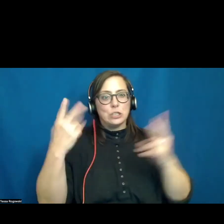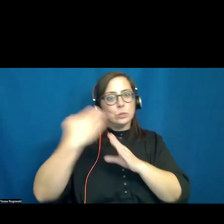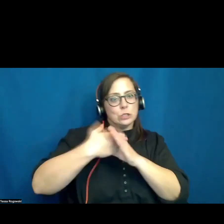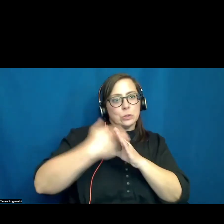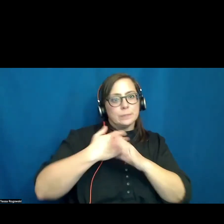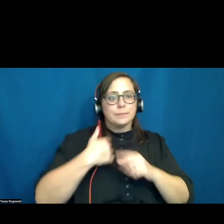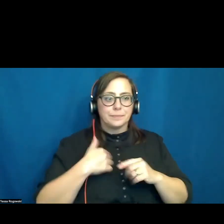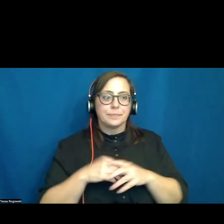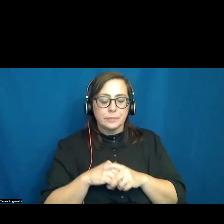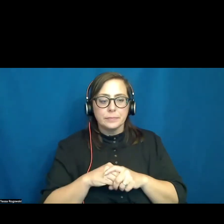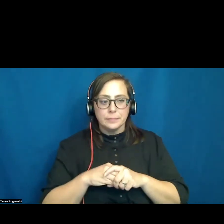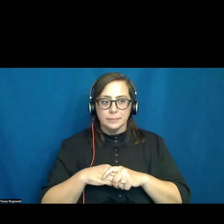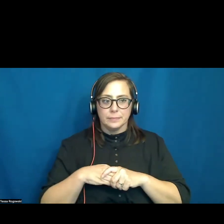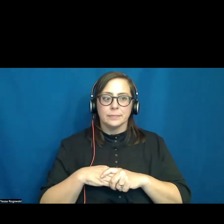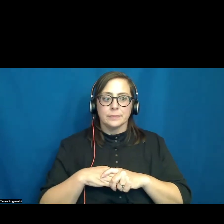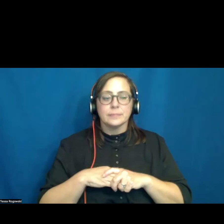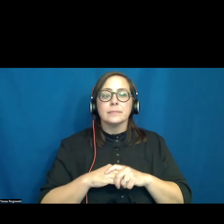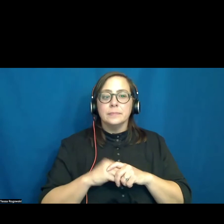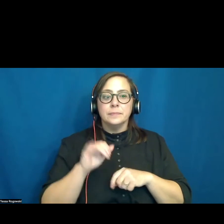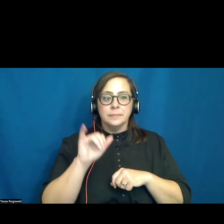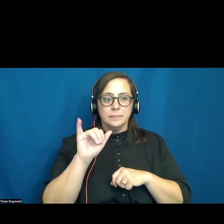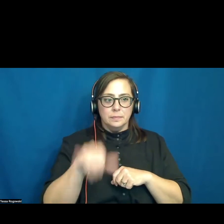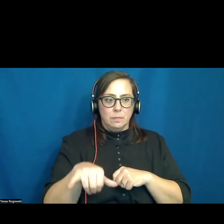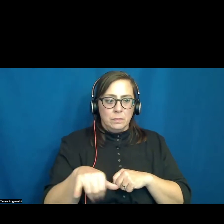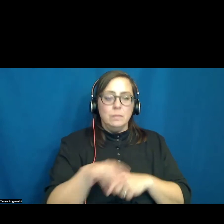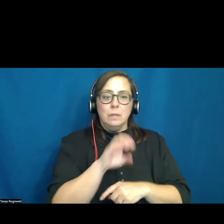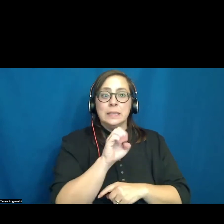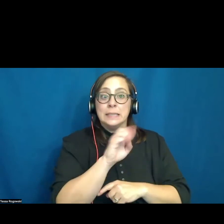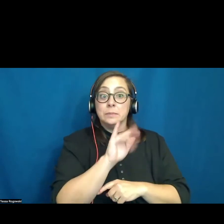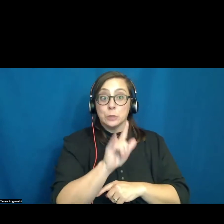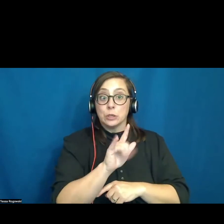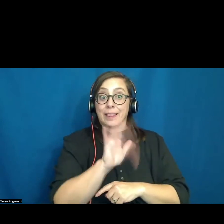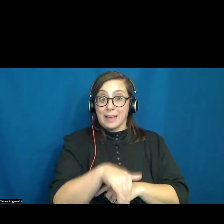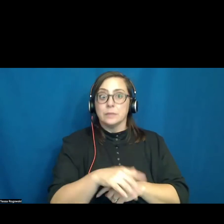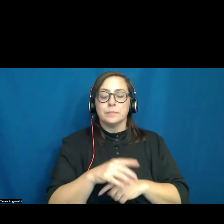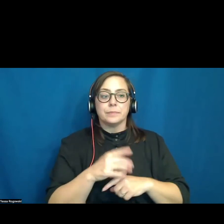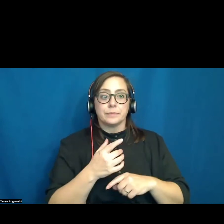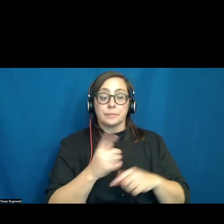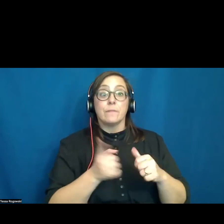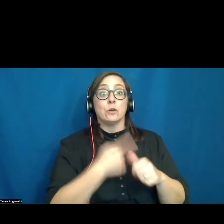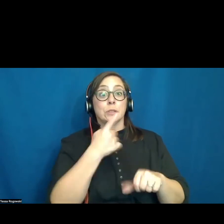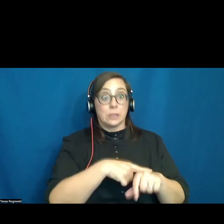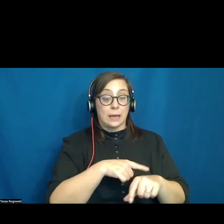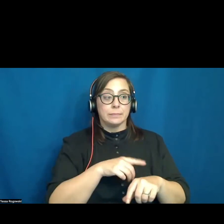So I have this, and that's what the ebook for Toronto Star was about the first time, 2005.